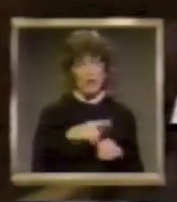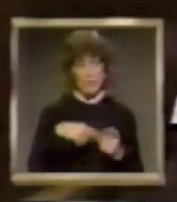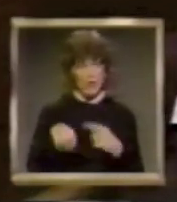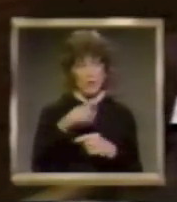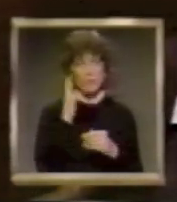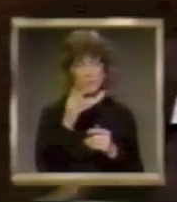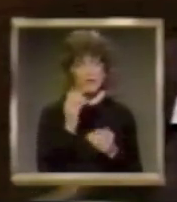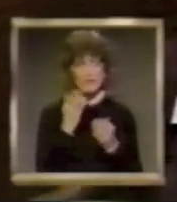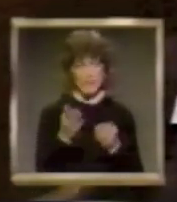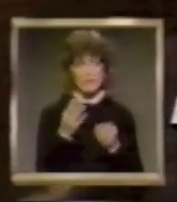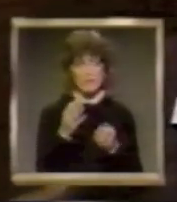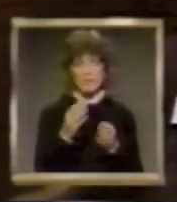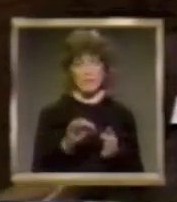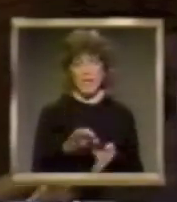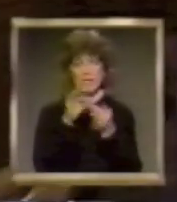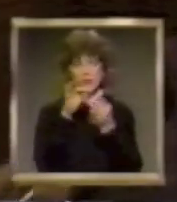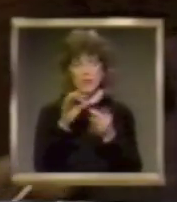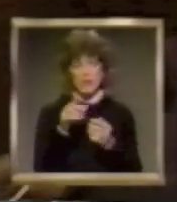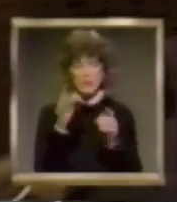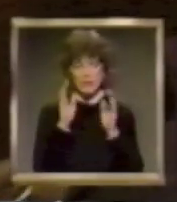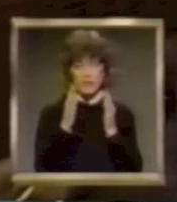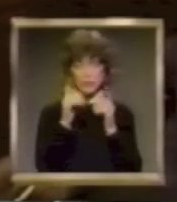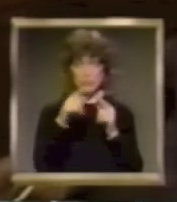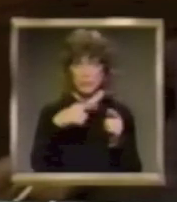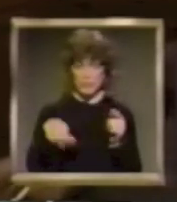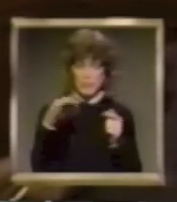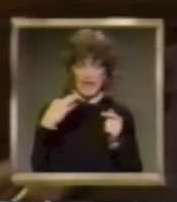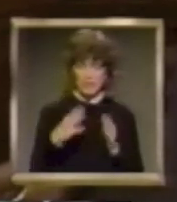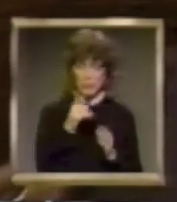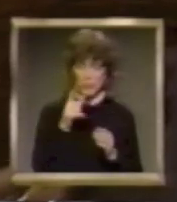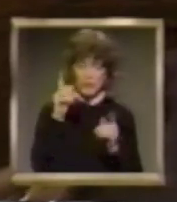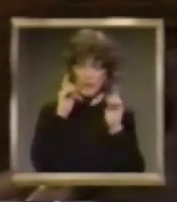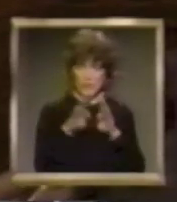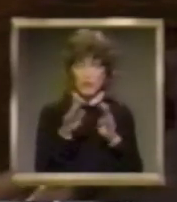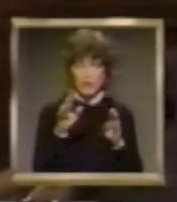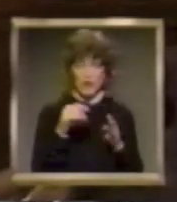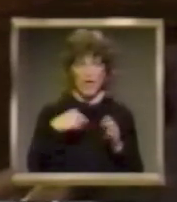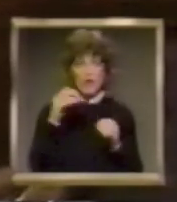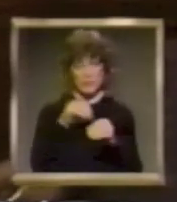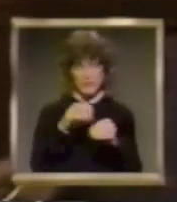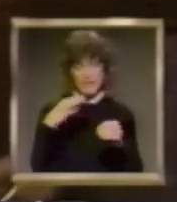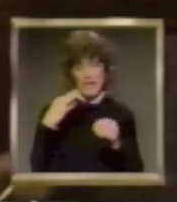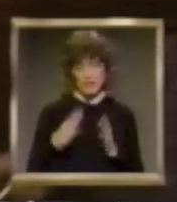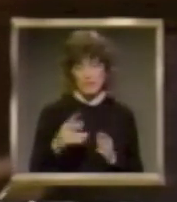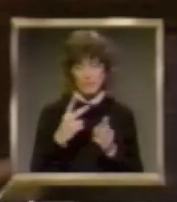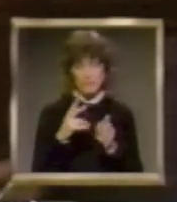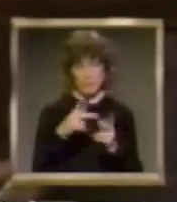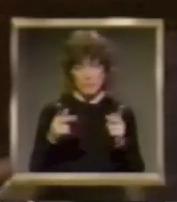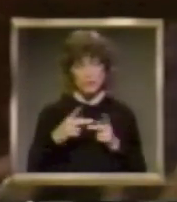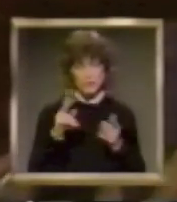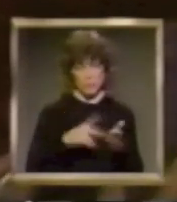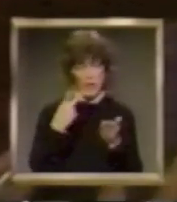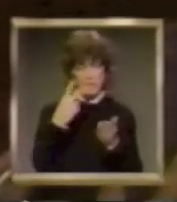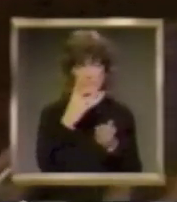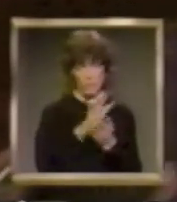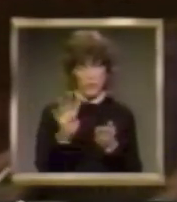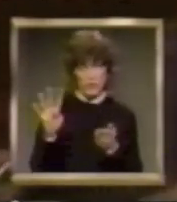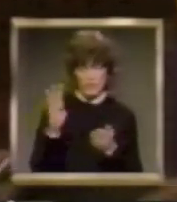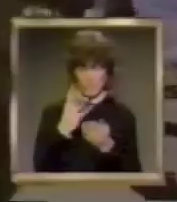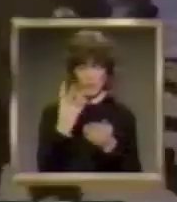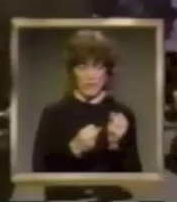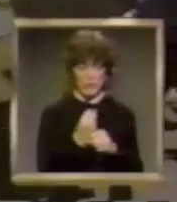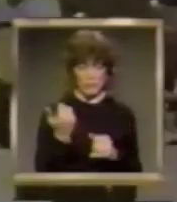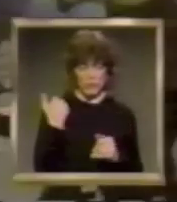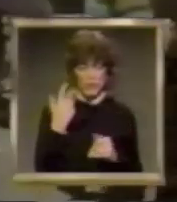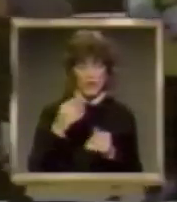special attention to candidates who are hearing impaired. I was a candidate for the position twice, 4 years ago, and again, this recent